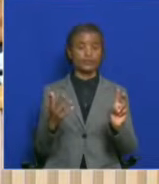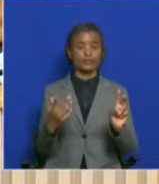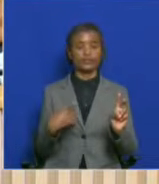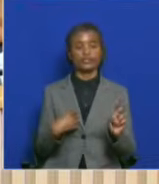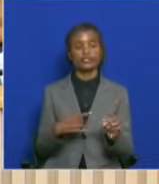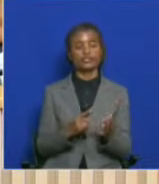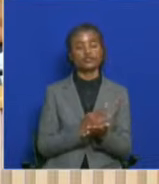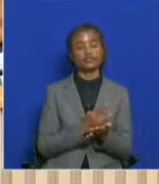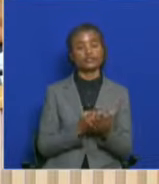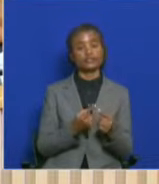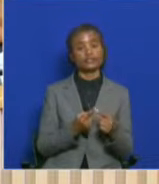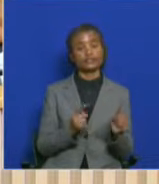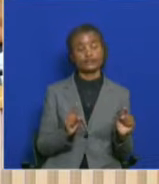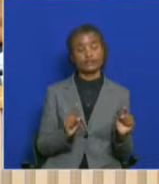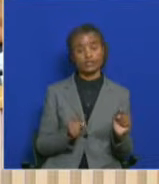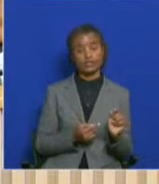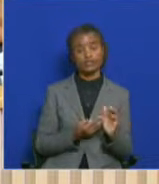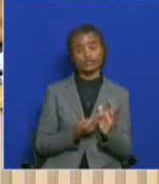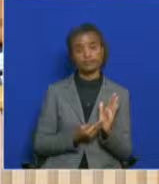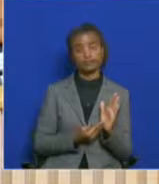a